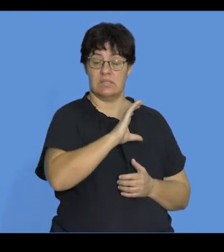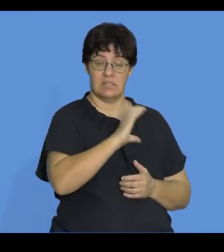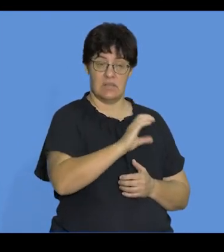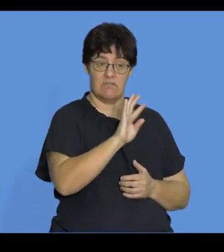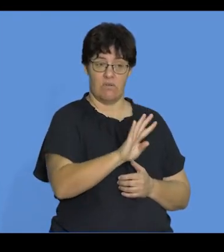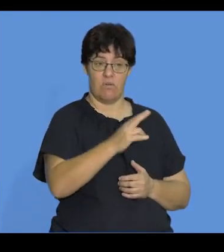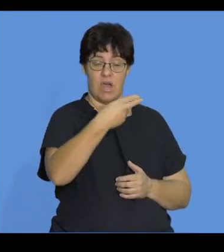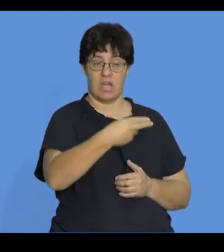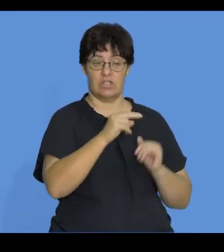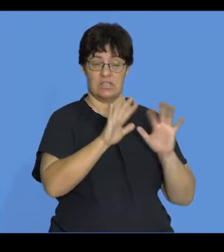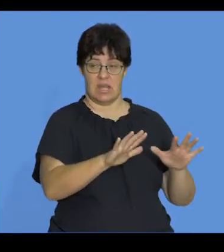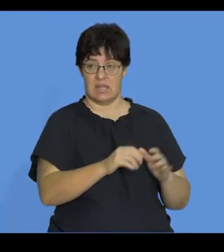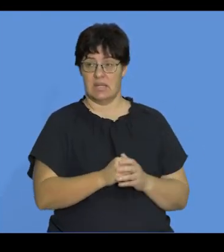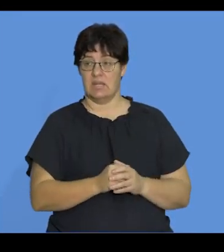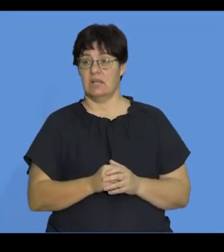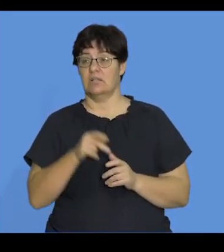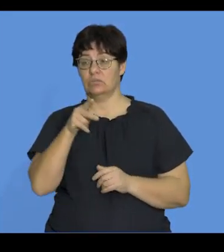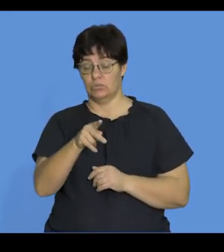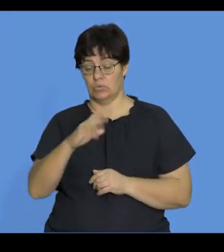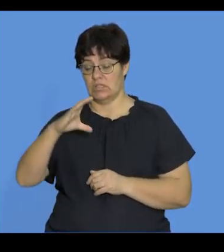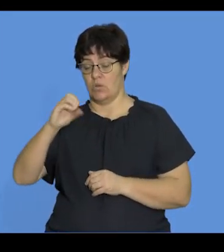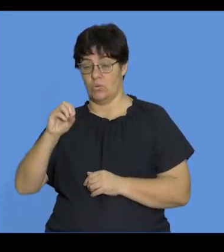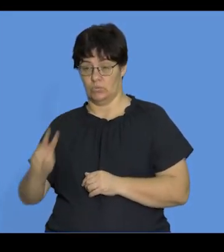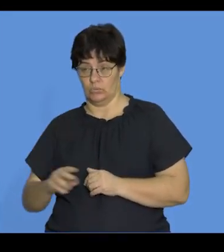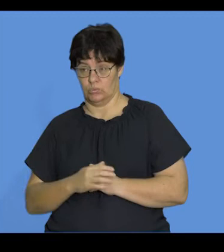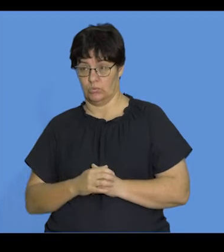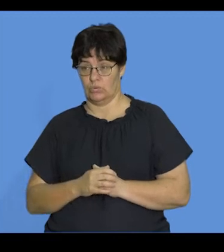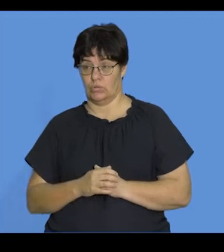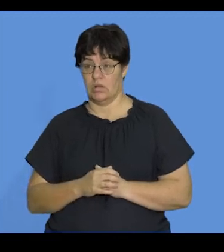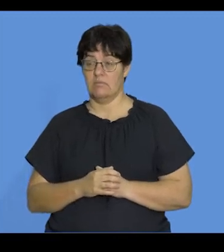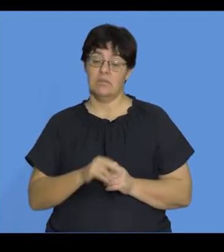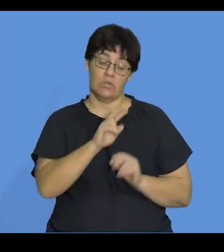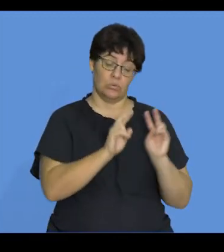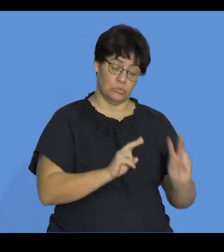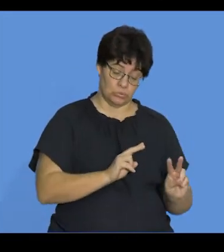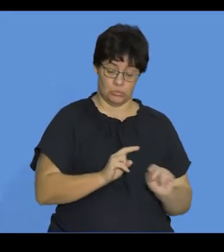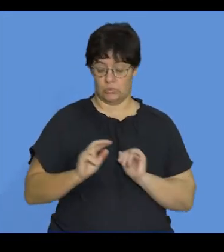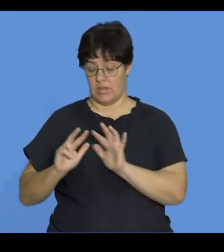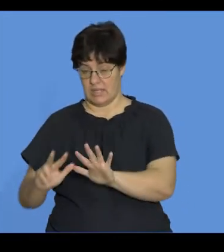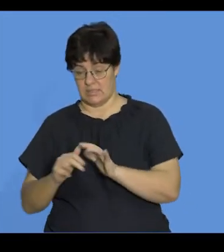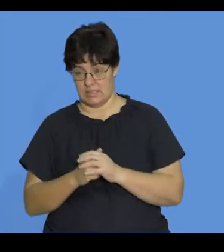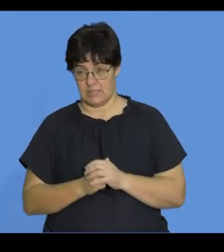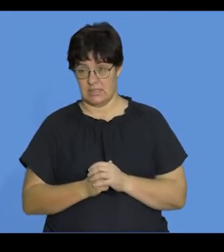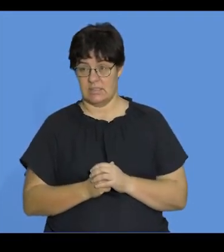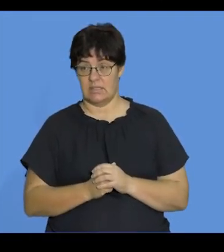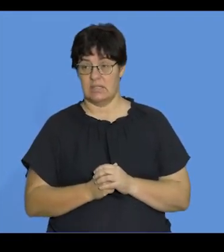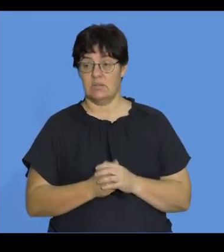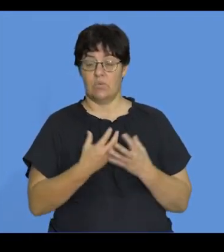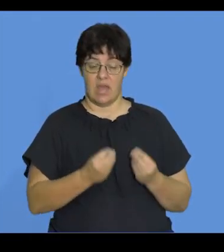C4H10 to carbon dioxide is 2:8, right? So if we've